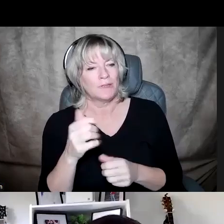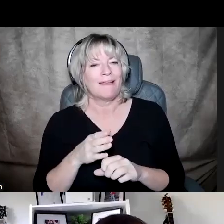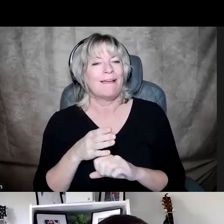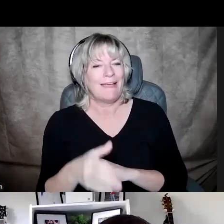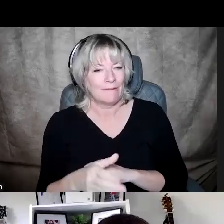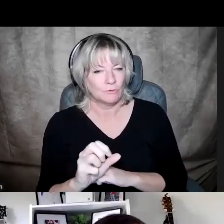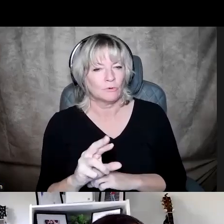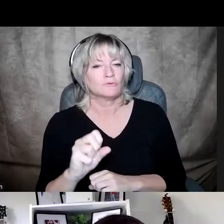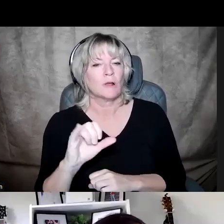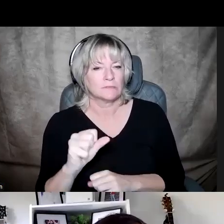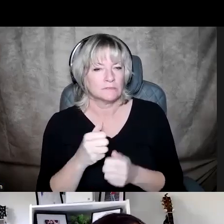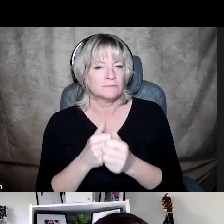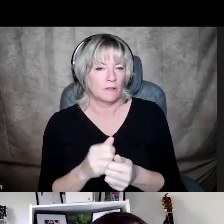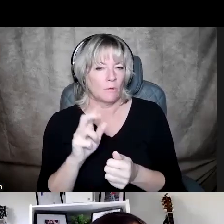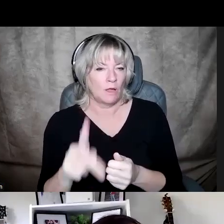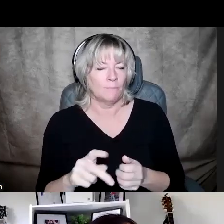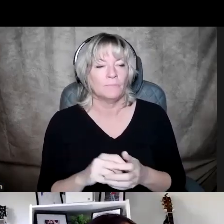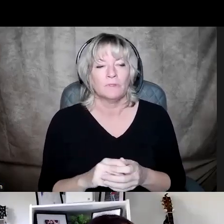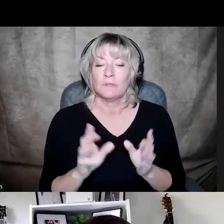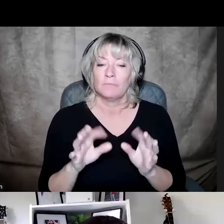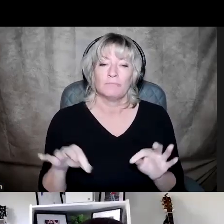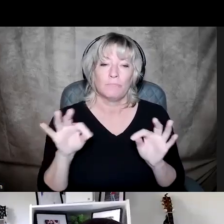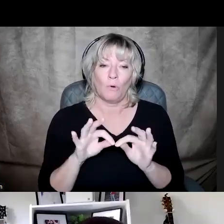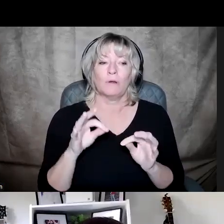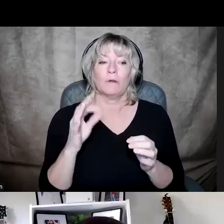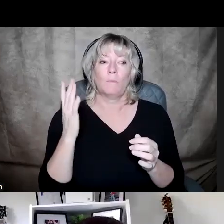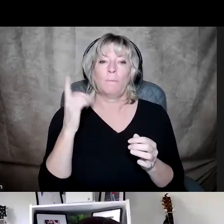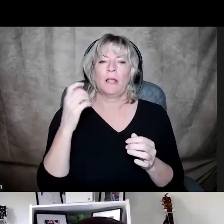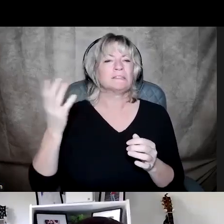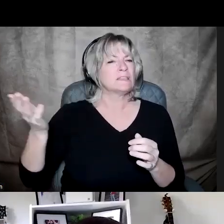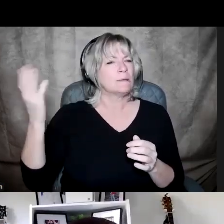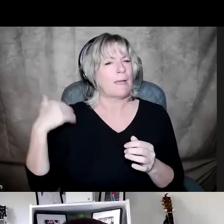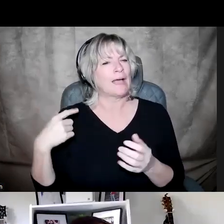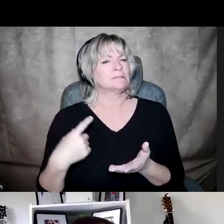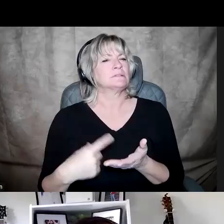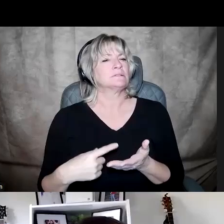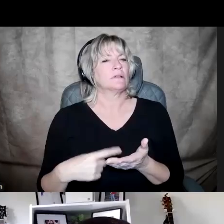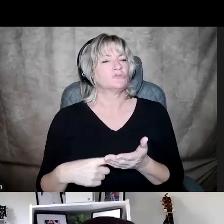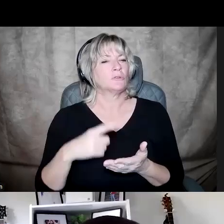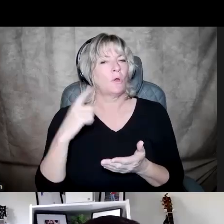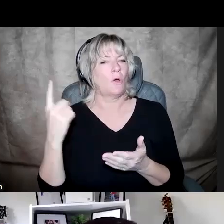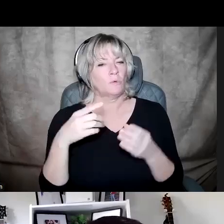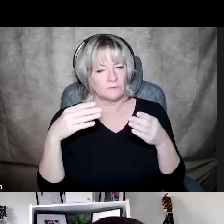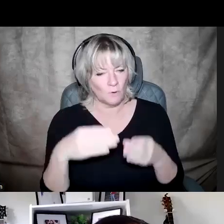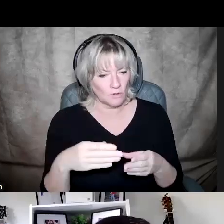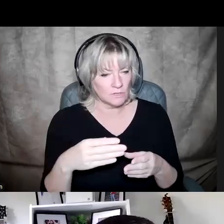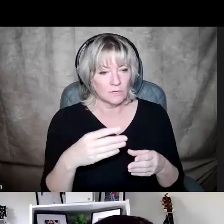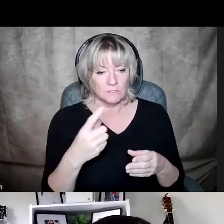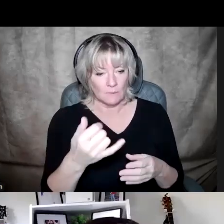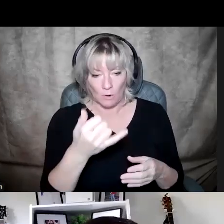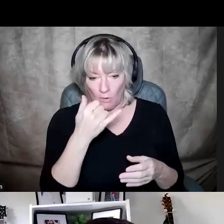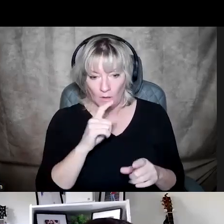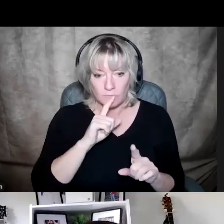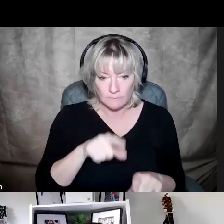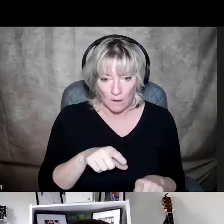follow-up piece. So, and I think that's really important because sort of historically the conversation has been around someone to call, someone to respond, somewhere to